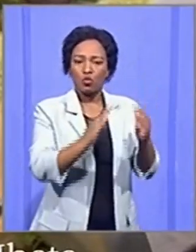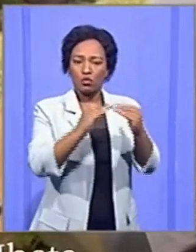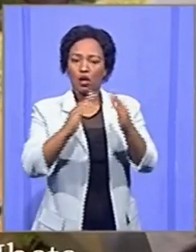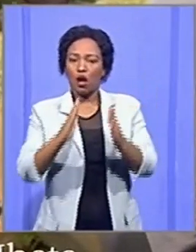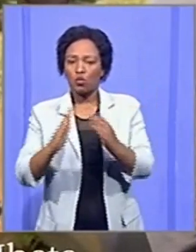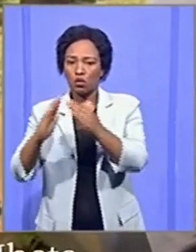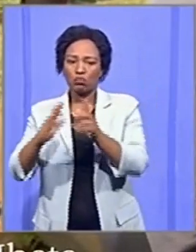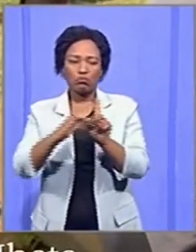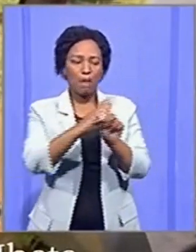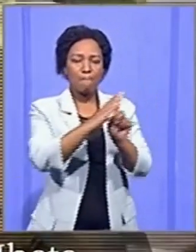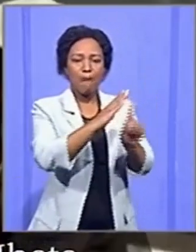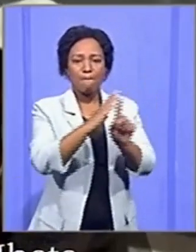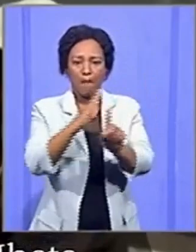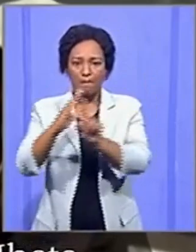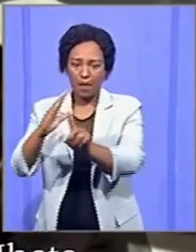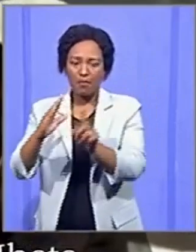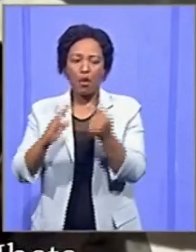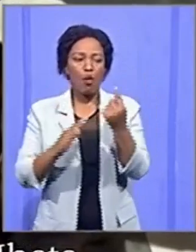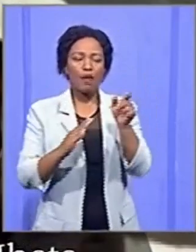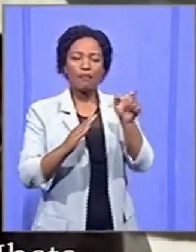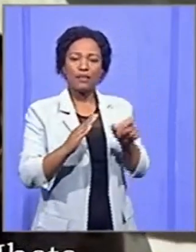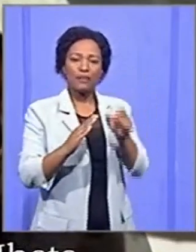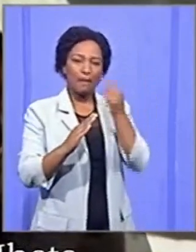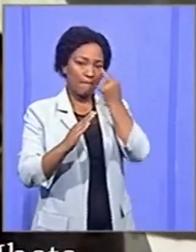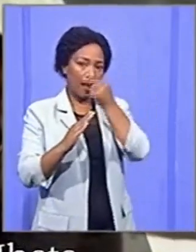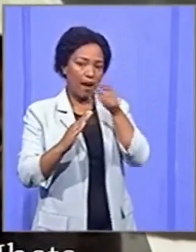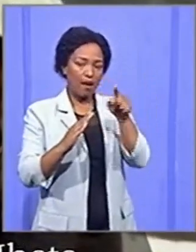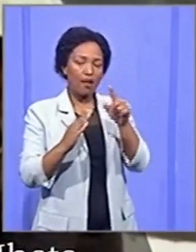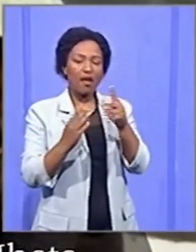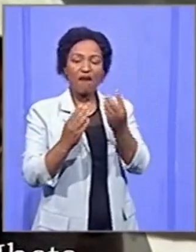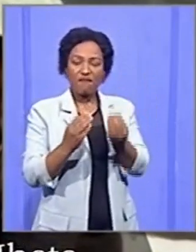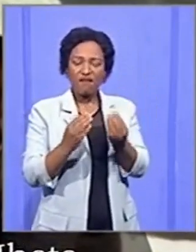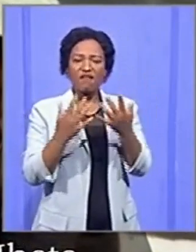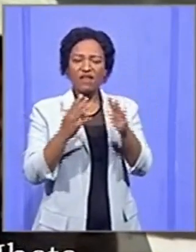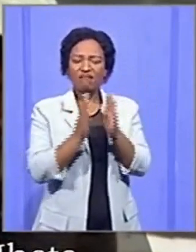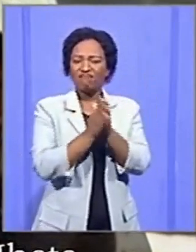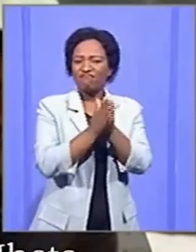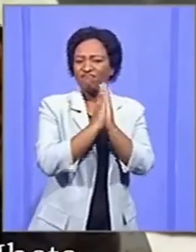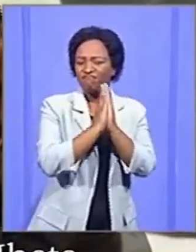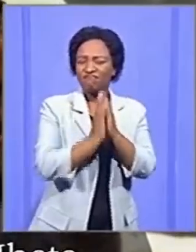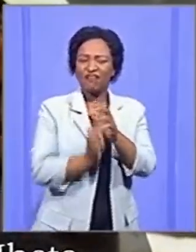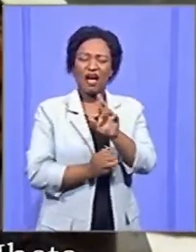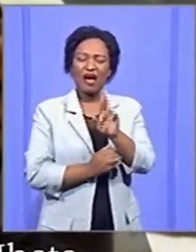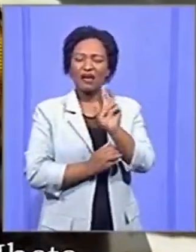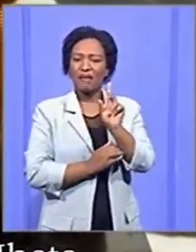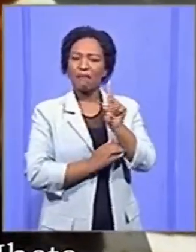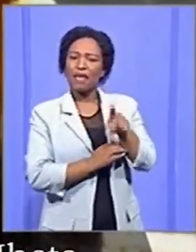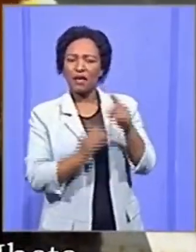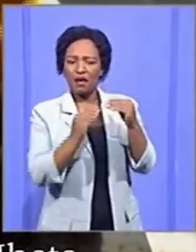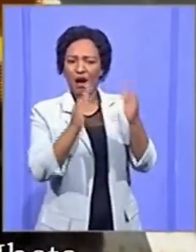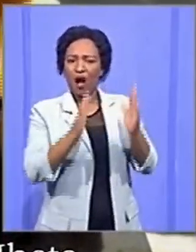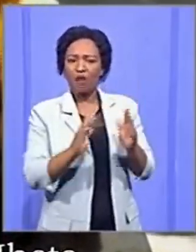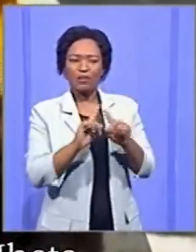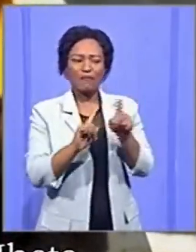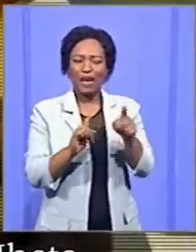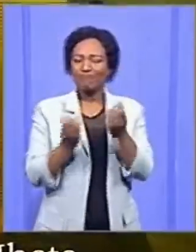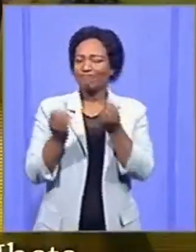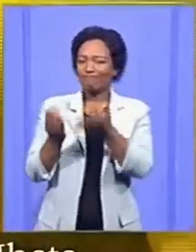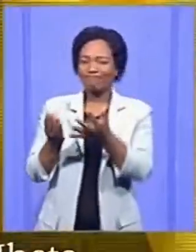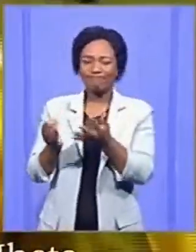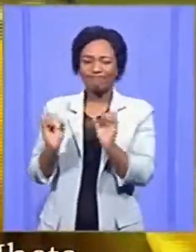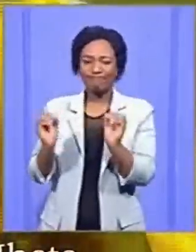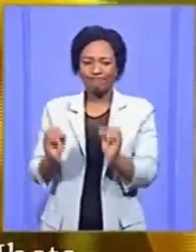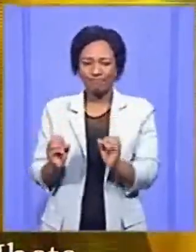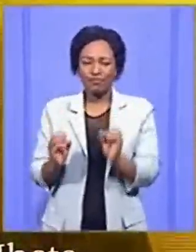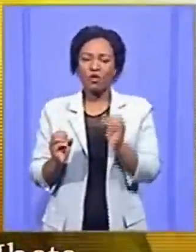ka bothata jwa pono yo o sa leng a dirile kopo ya ntlo ya RDP mme ga ise ya amogele. O ikuetse go puso go